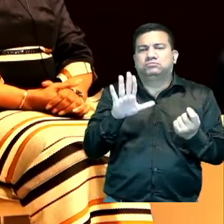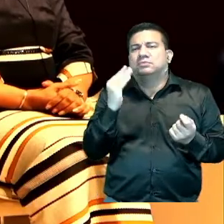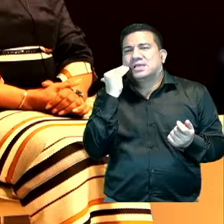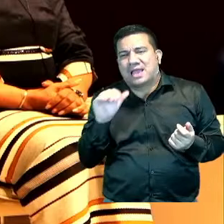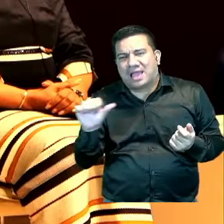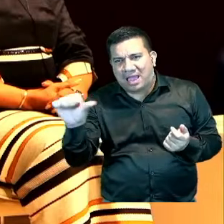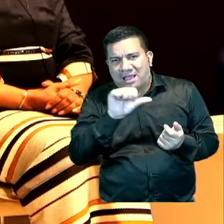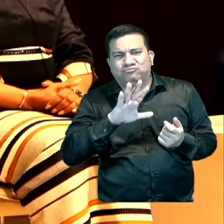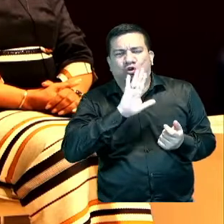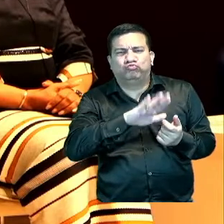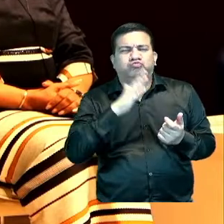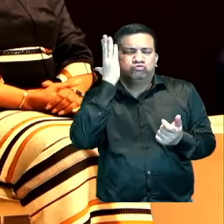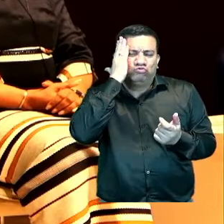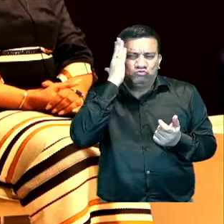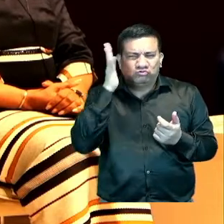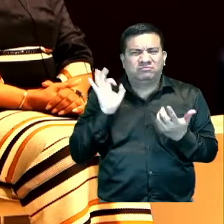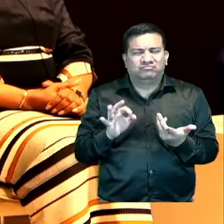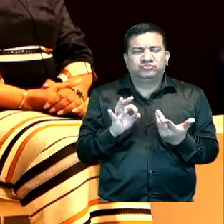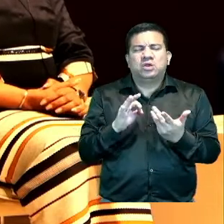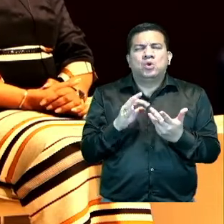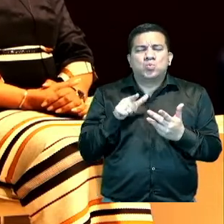women have on our bodies.